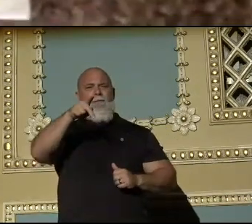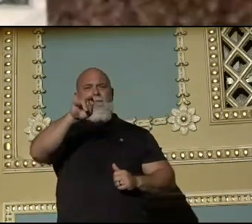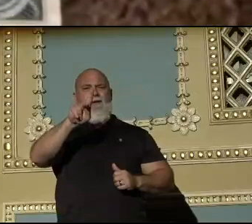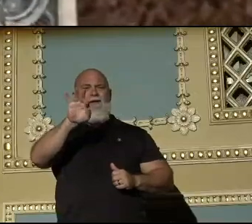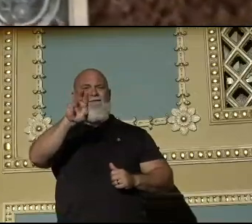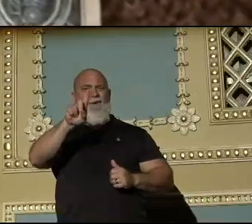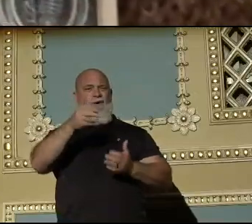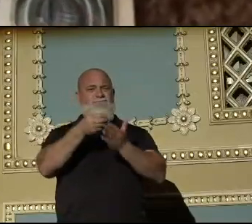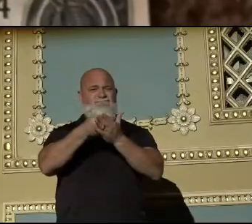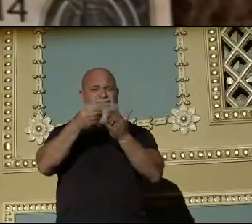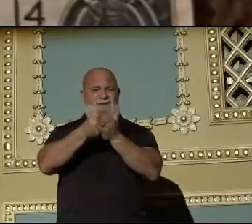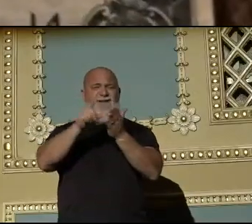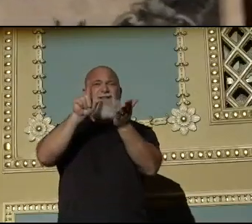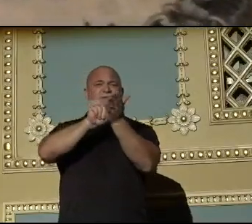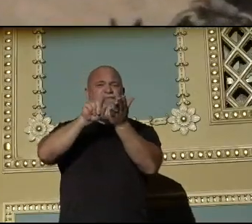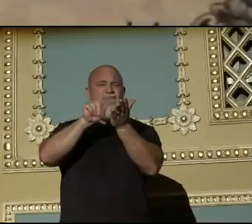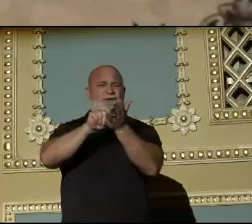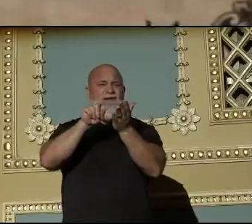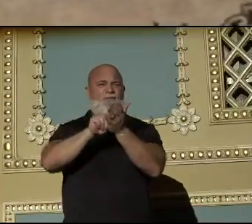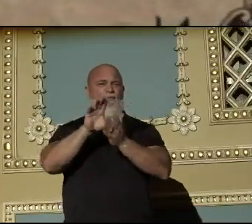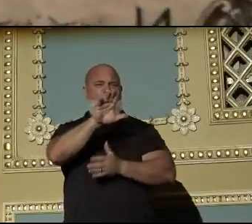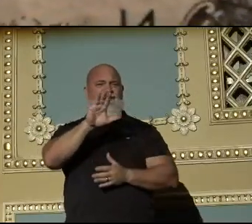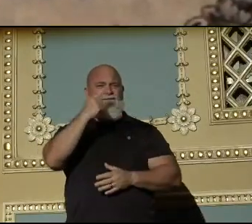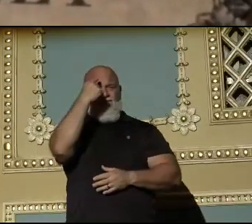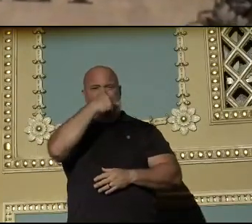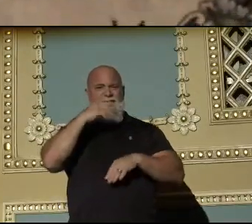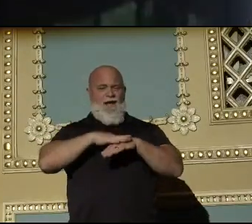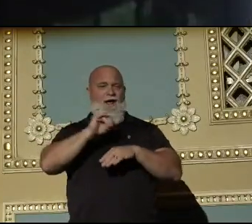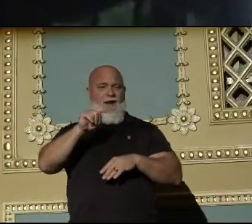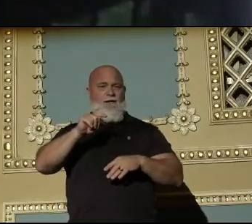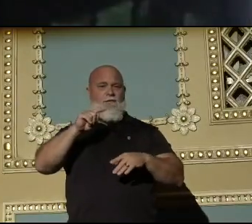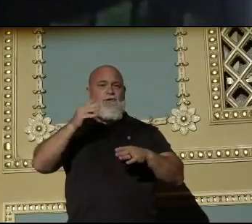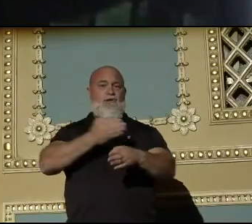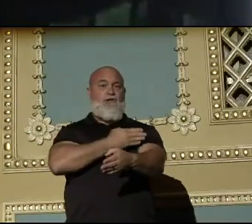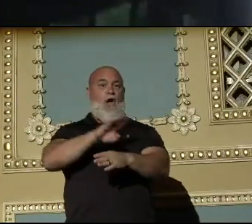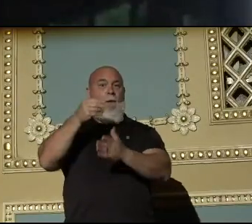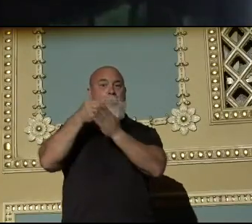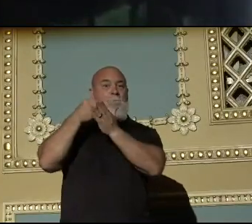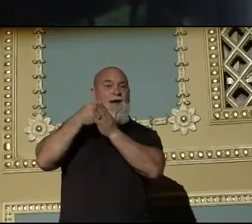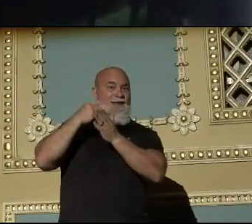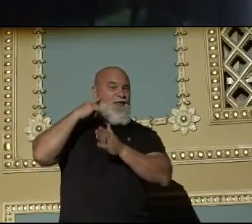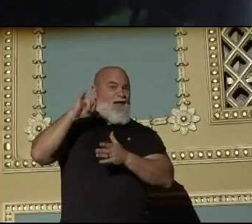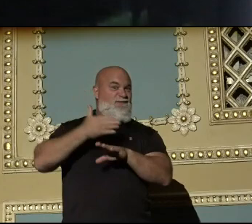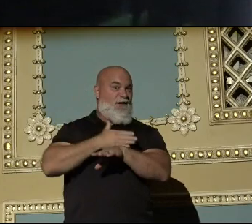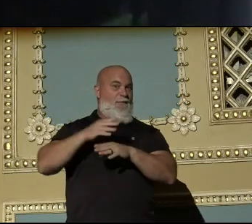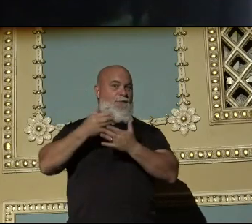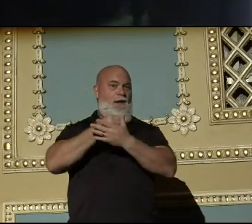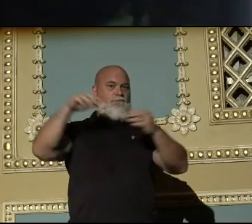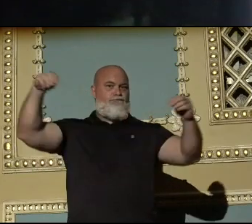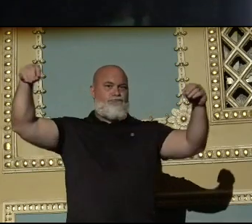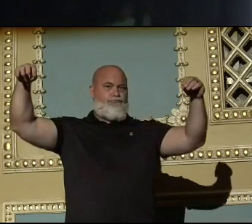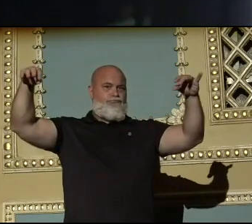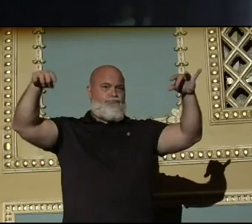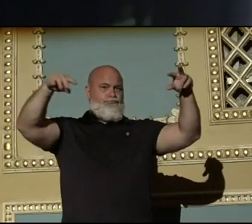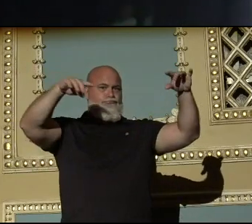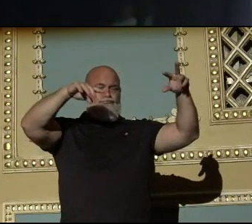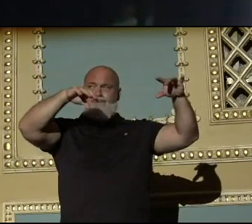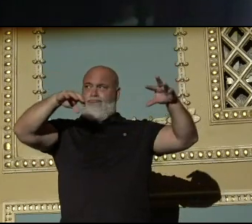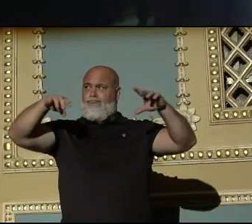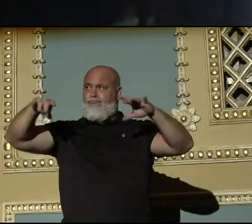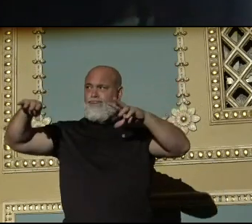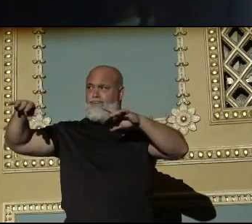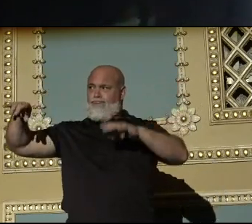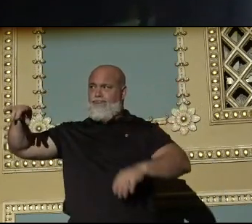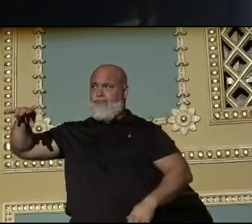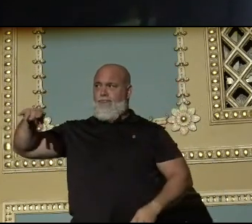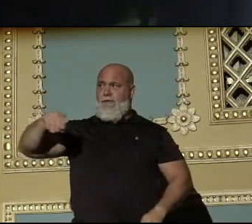with Jeff's face on it. Came down during the song Money. And we had a tech go up in the